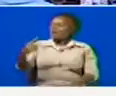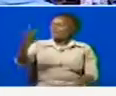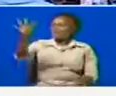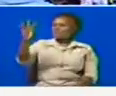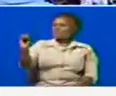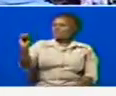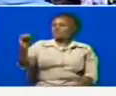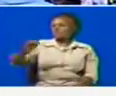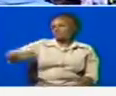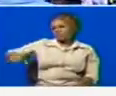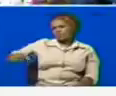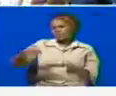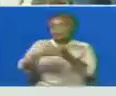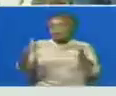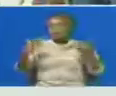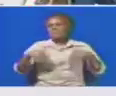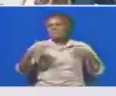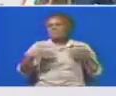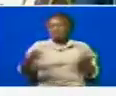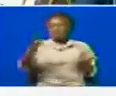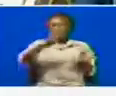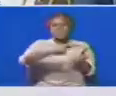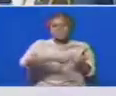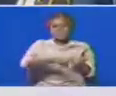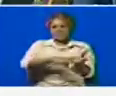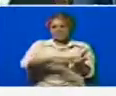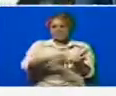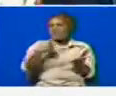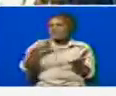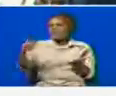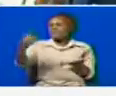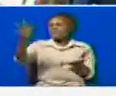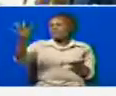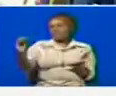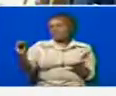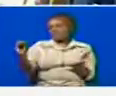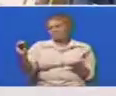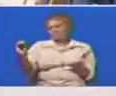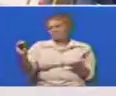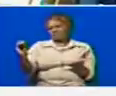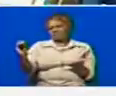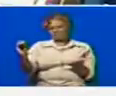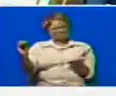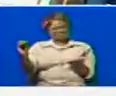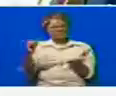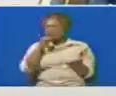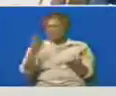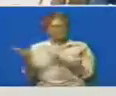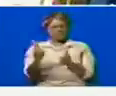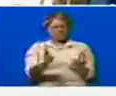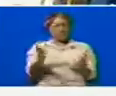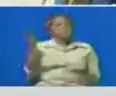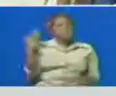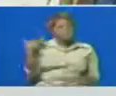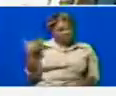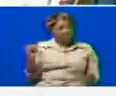140 constituencies against the people who are registered in those 140 constituencies. I would say that is a bit odd. Because